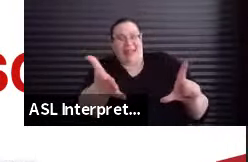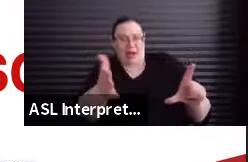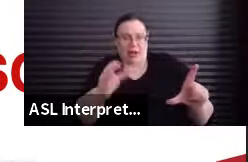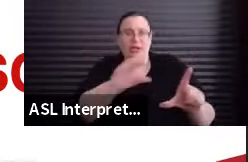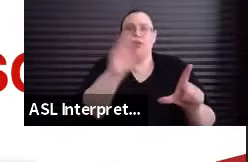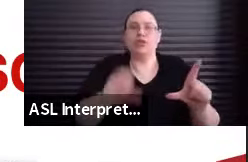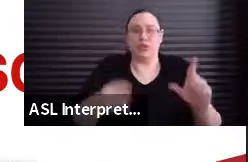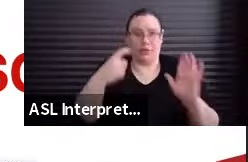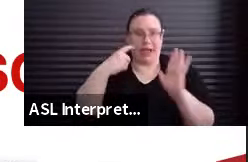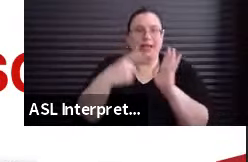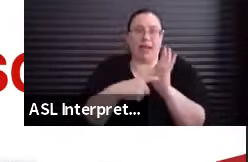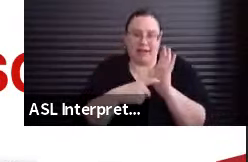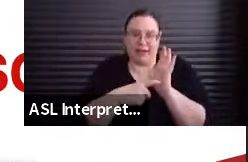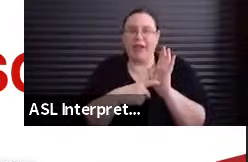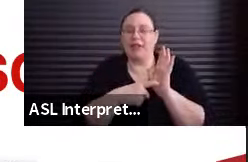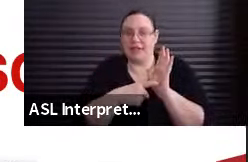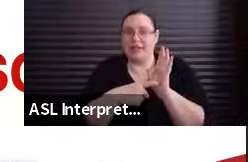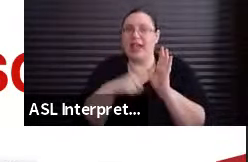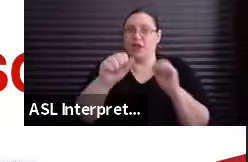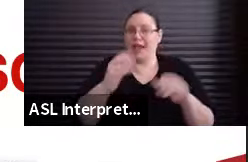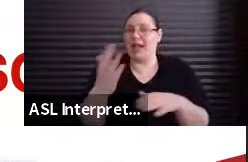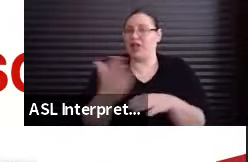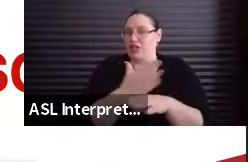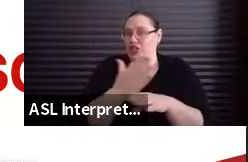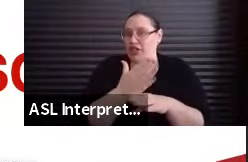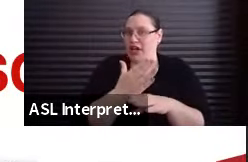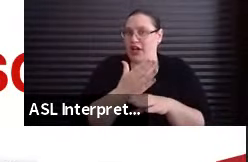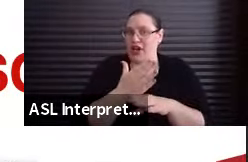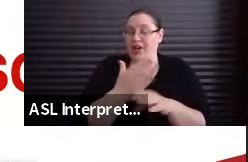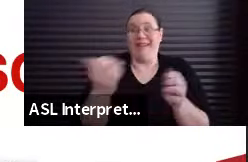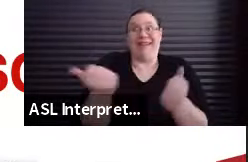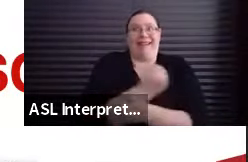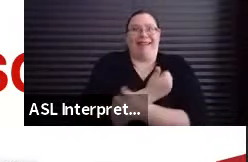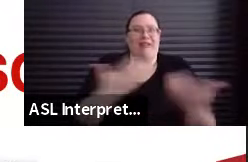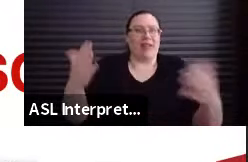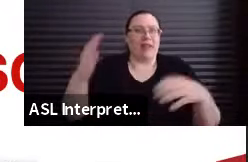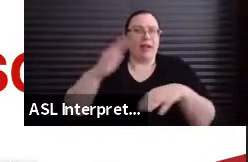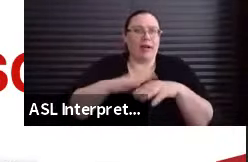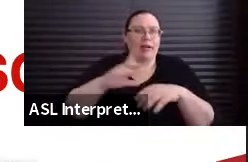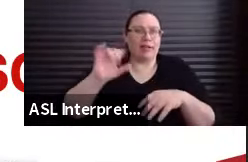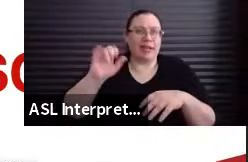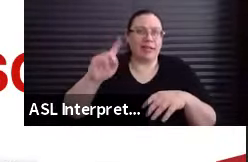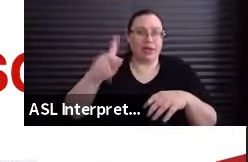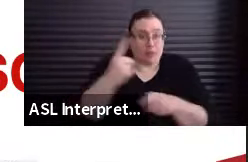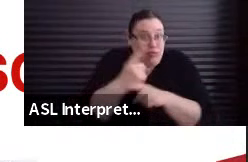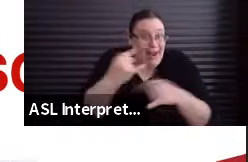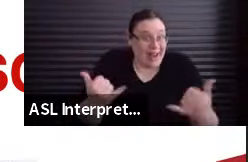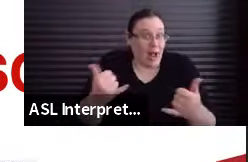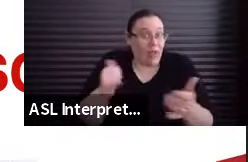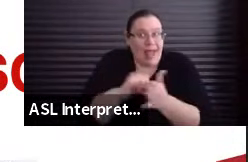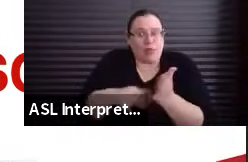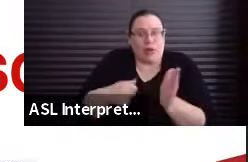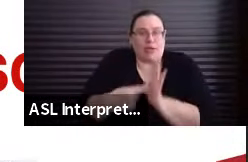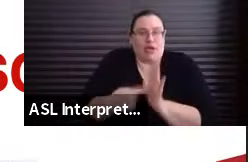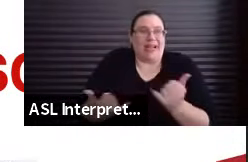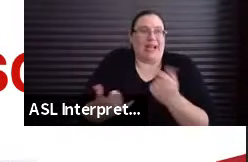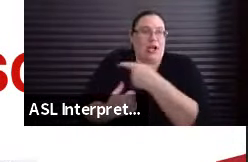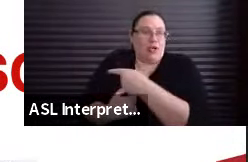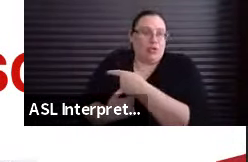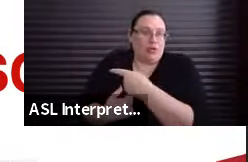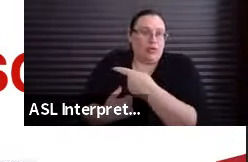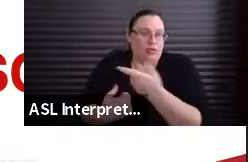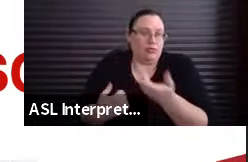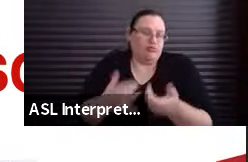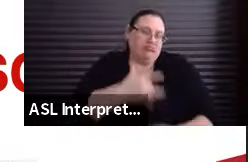identifies and makes it available for you to share either everything on your desktop, like I have right now with this blue highlight around that, which is what I usually